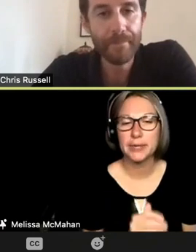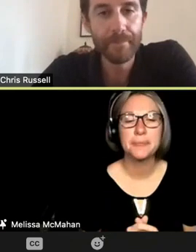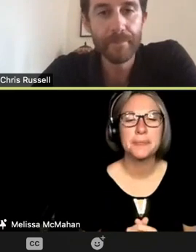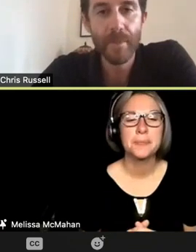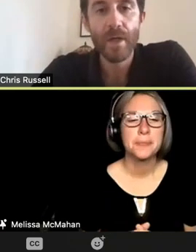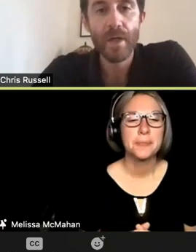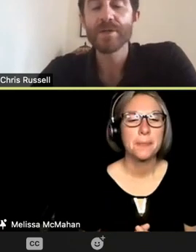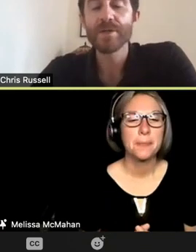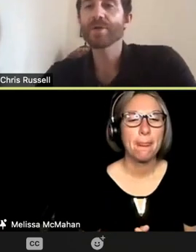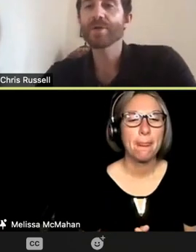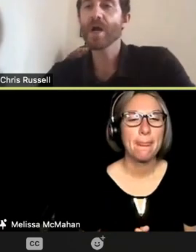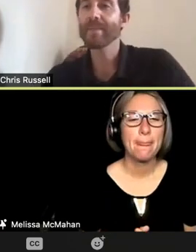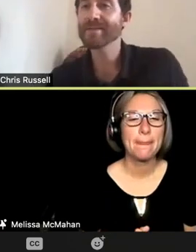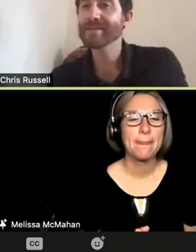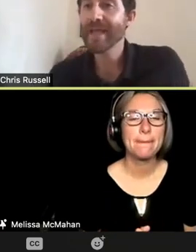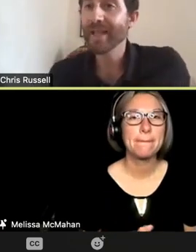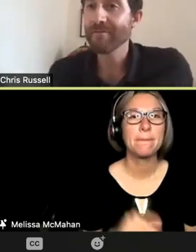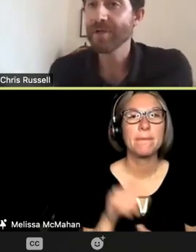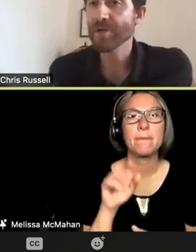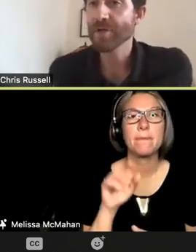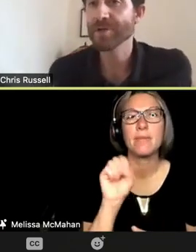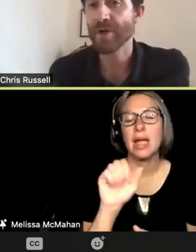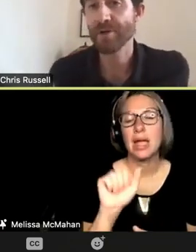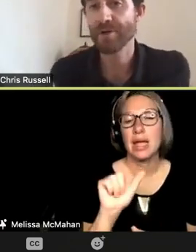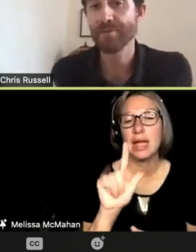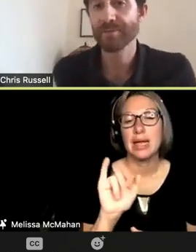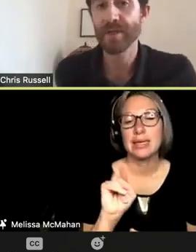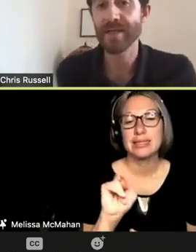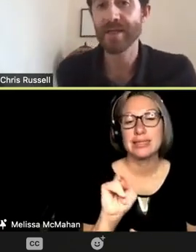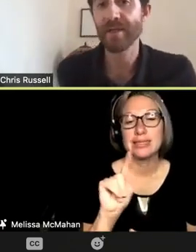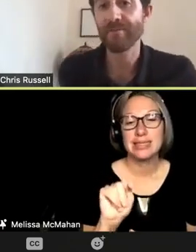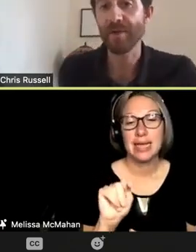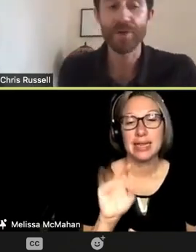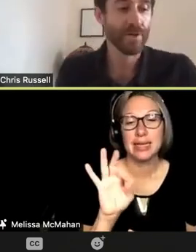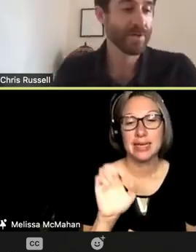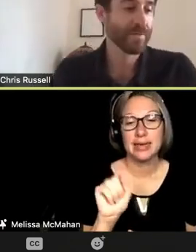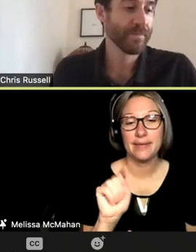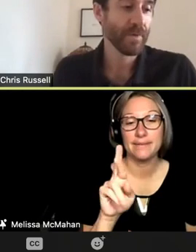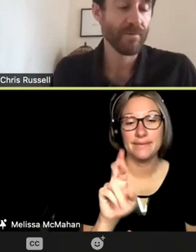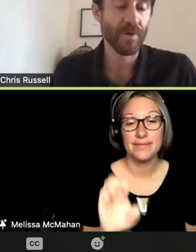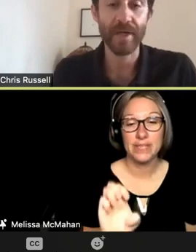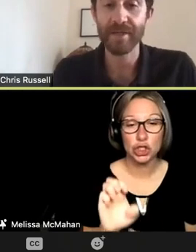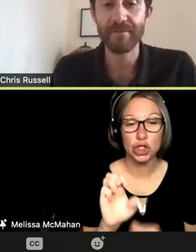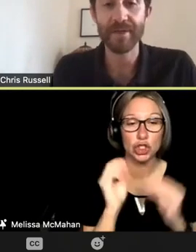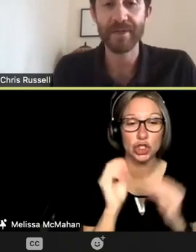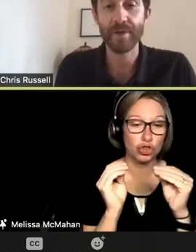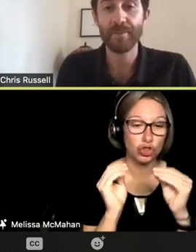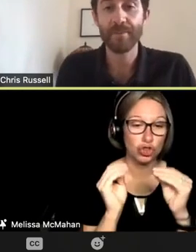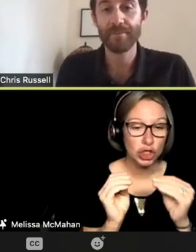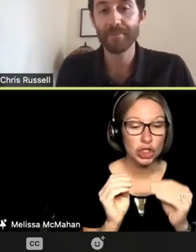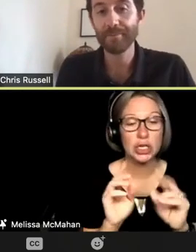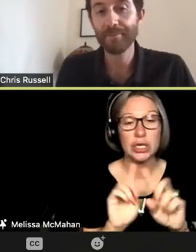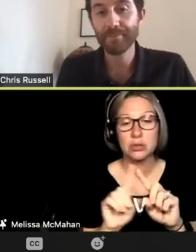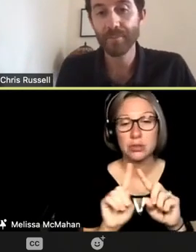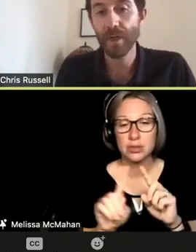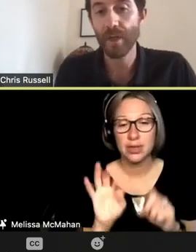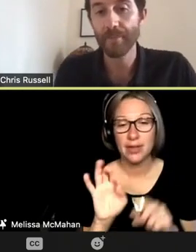Okay. So we talk about salient feature instruction and salient features for kids in phase